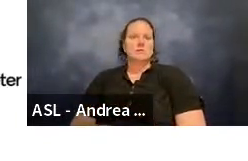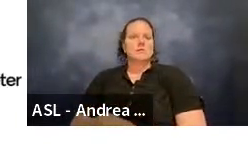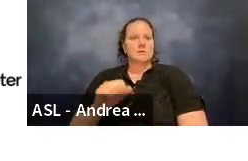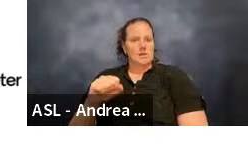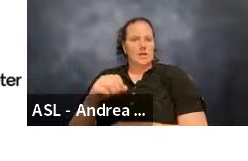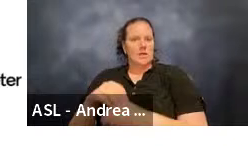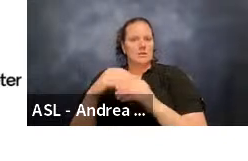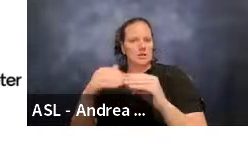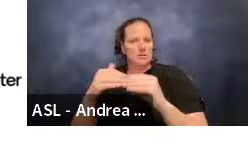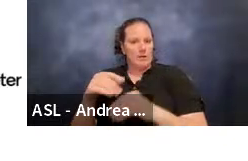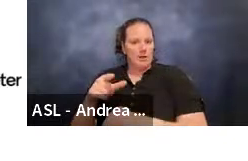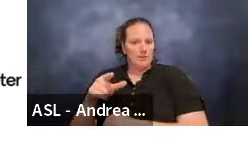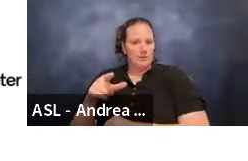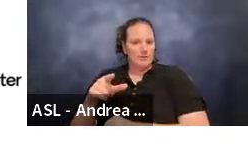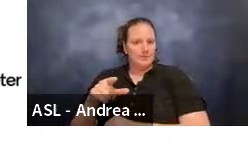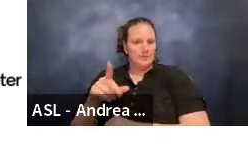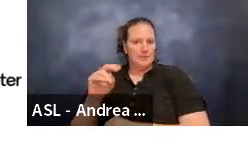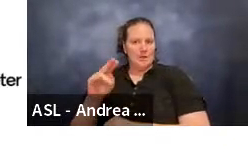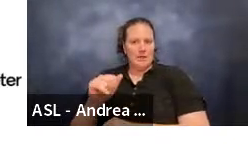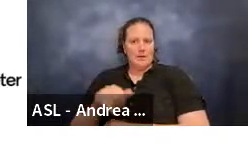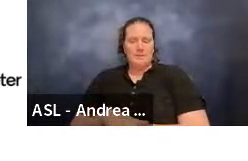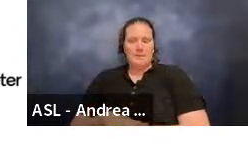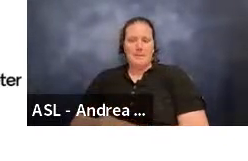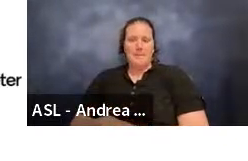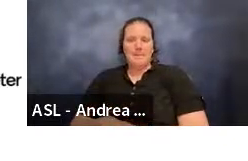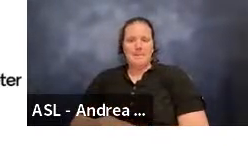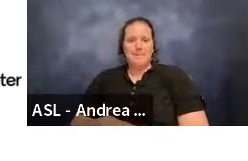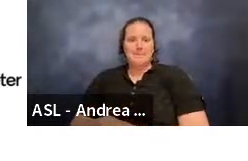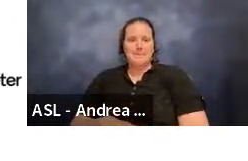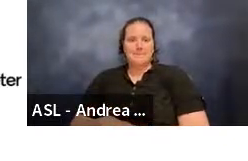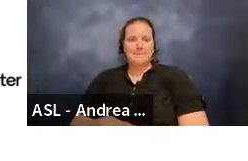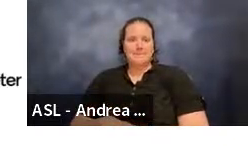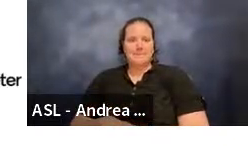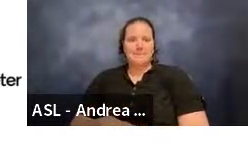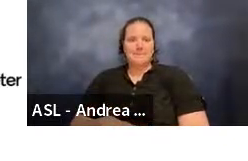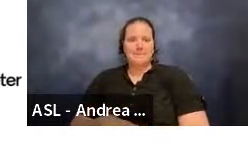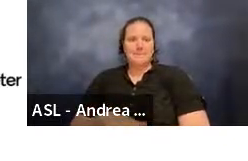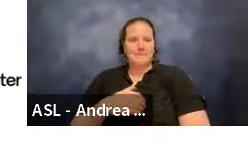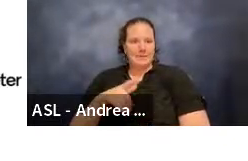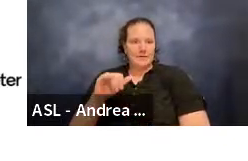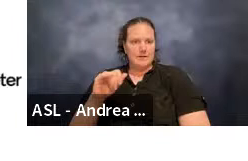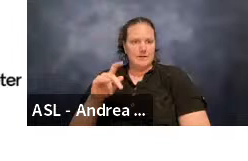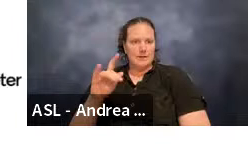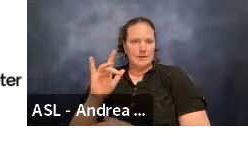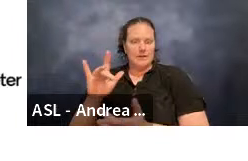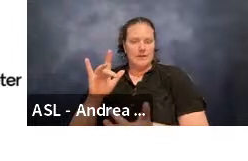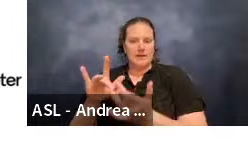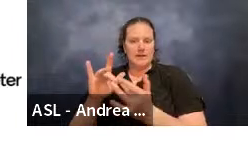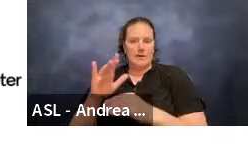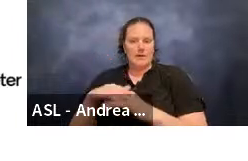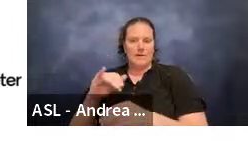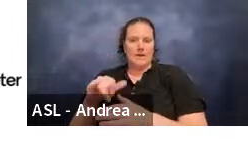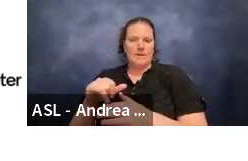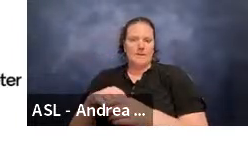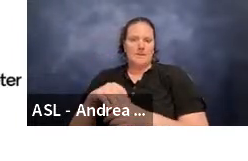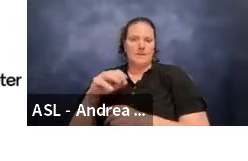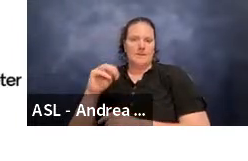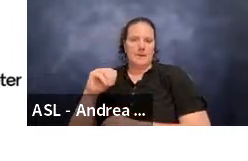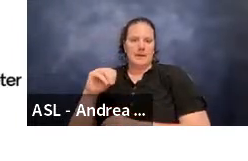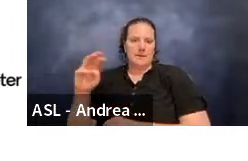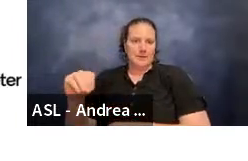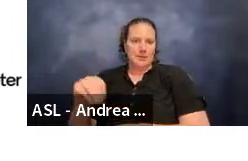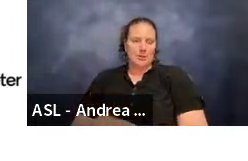email, Dina. So there's a link to click on, get you into